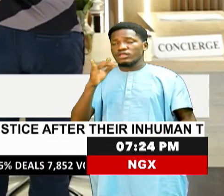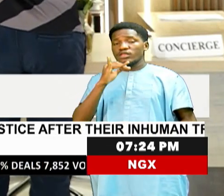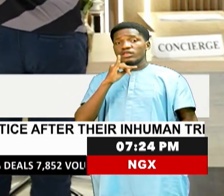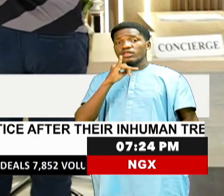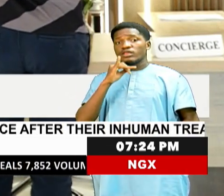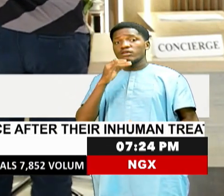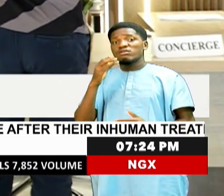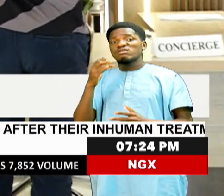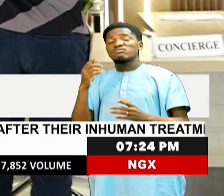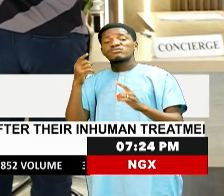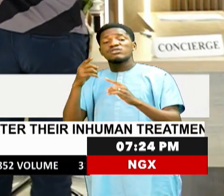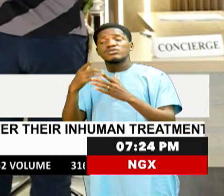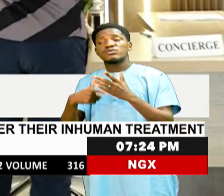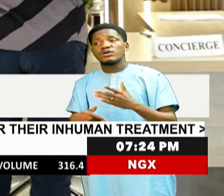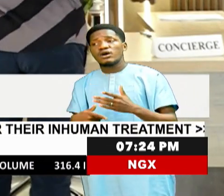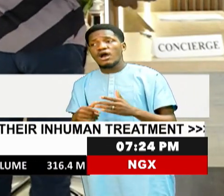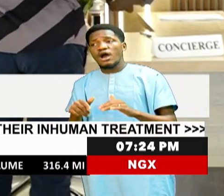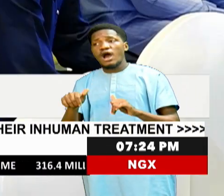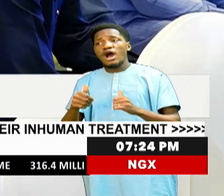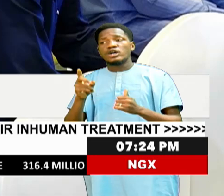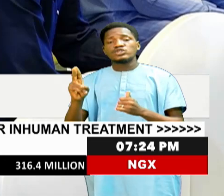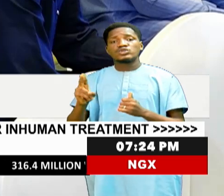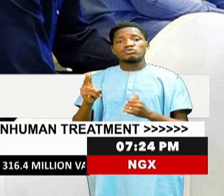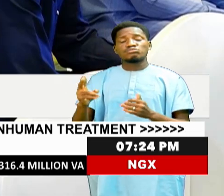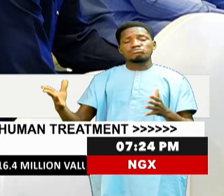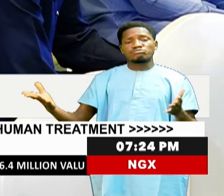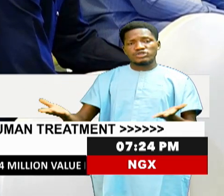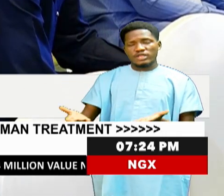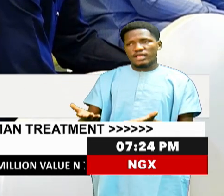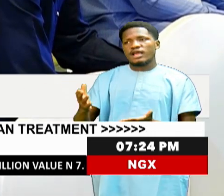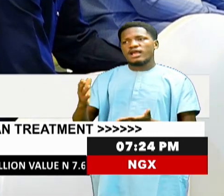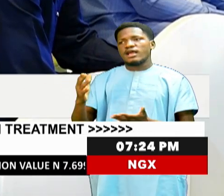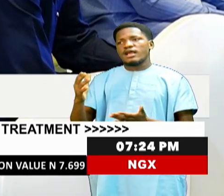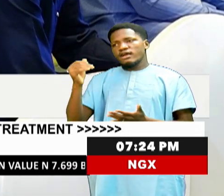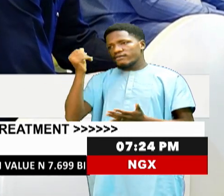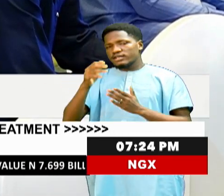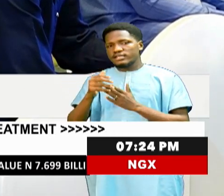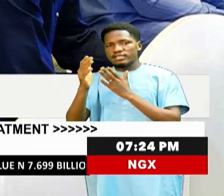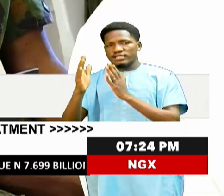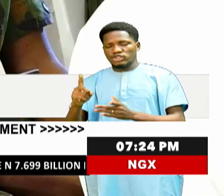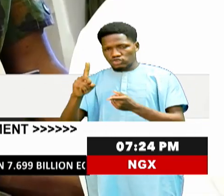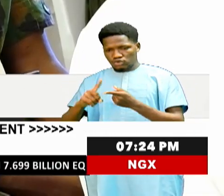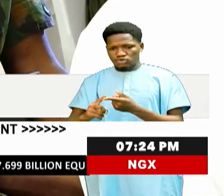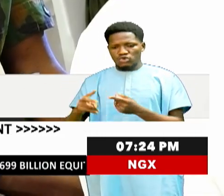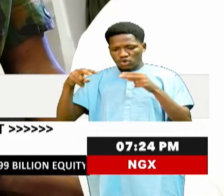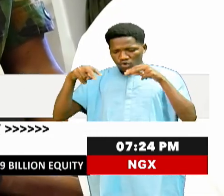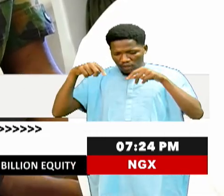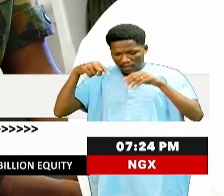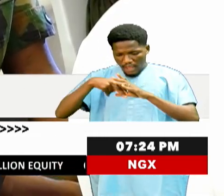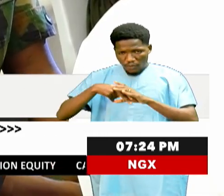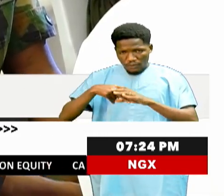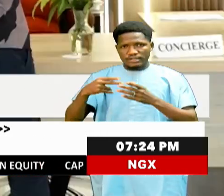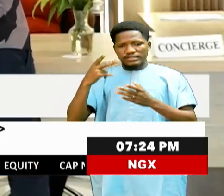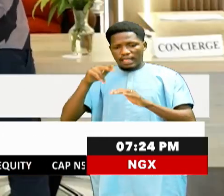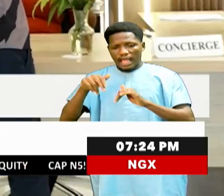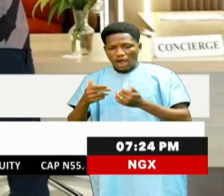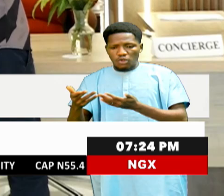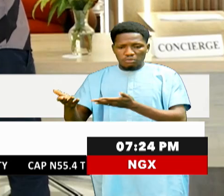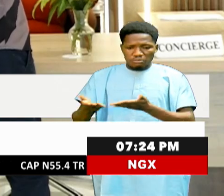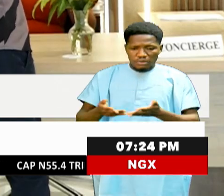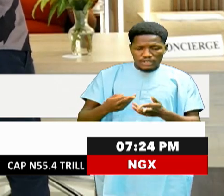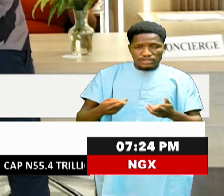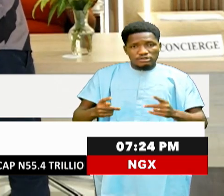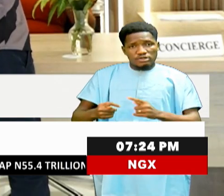to galvanize African leaders to be able to look inward and see how can they pull resources together to develop their